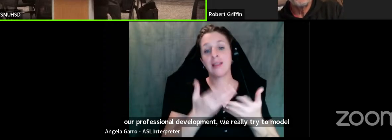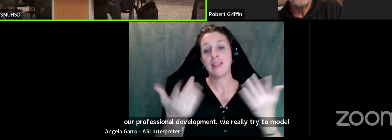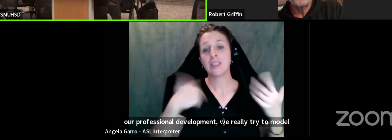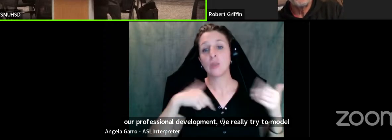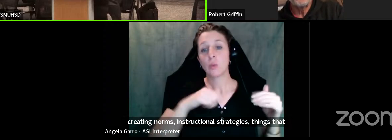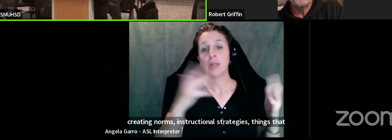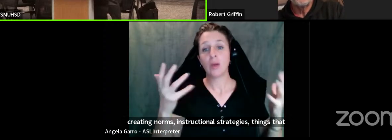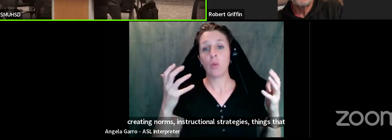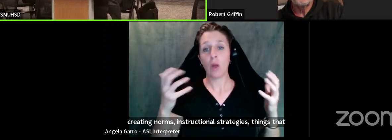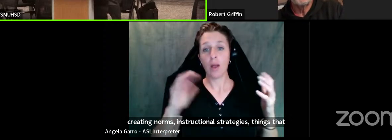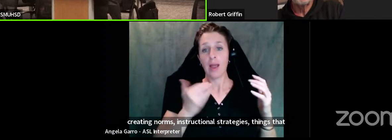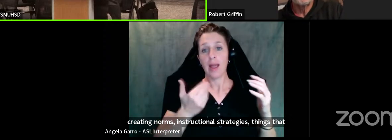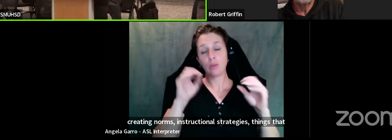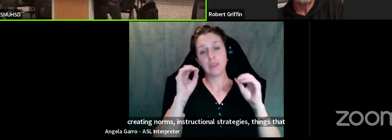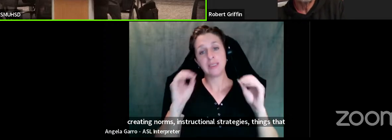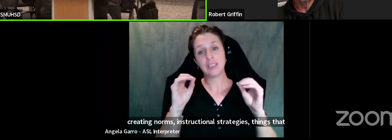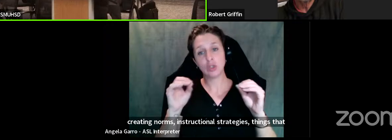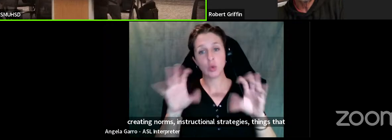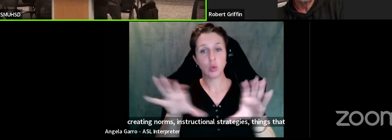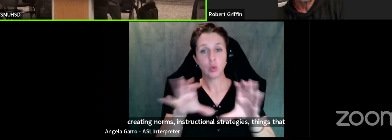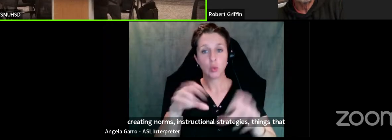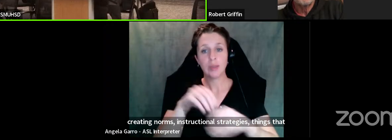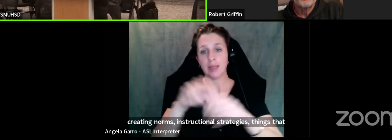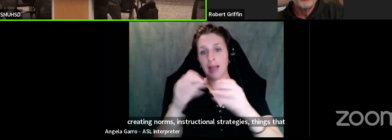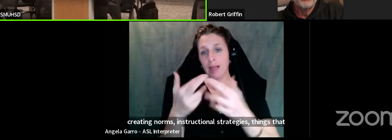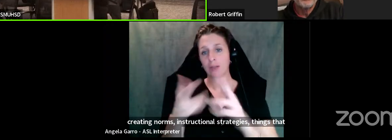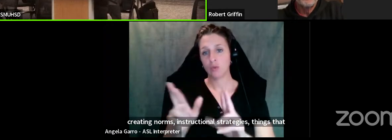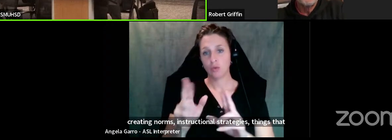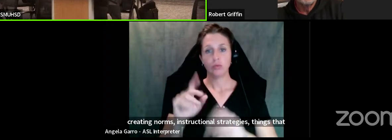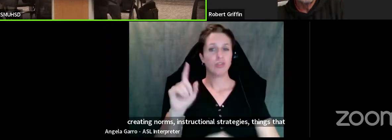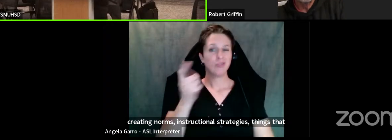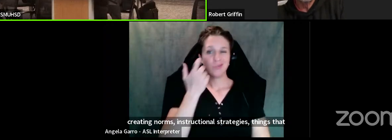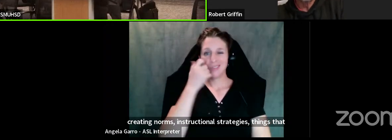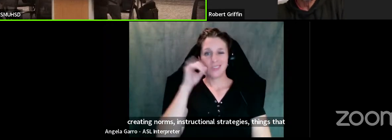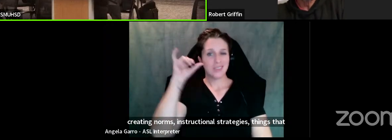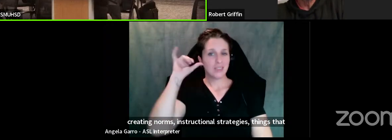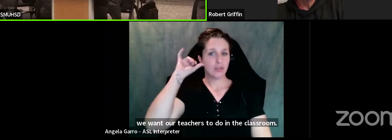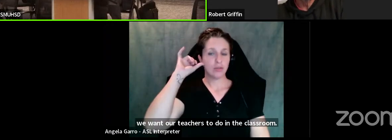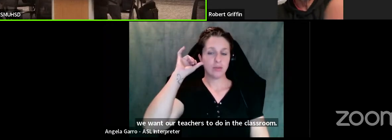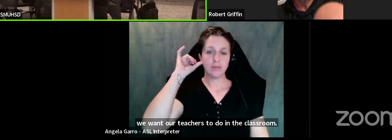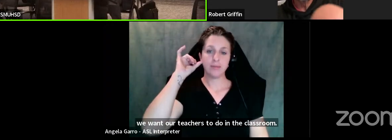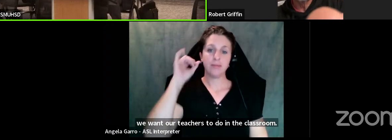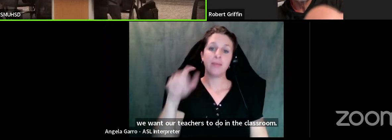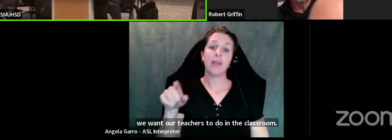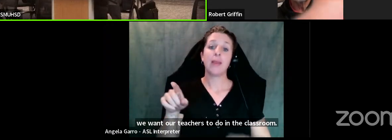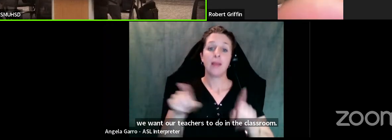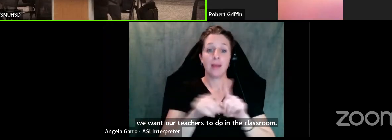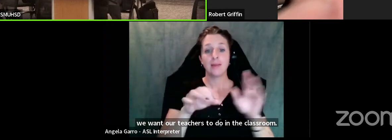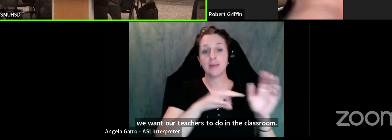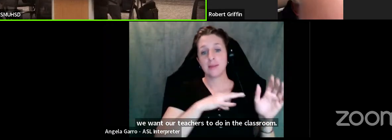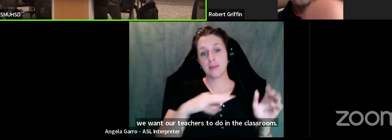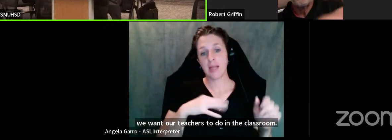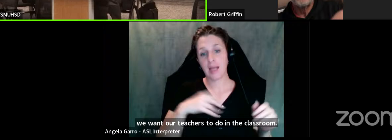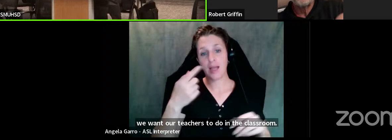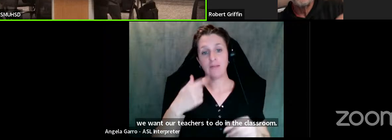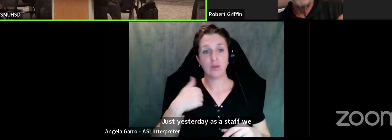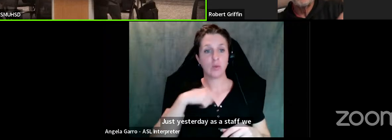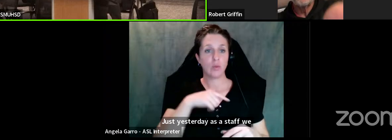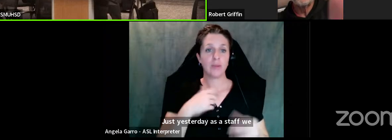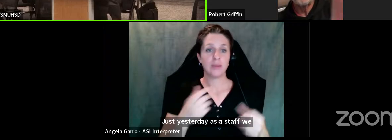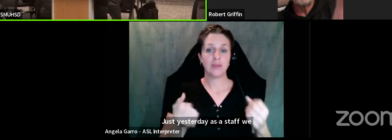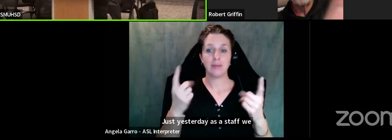want our teachers to do in the classroom. Just yesterday, as a staff, we spent